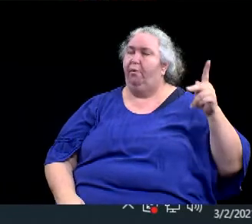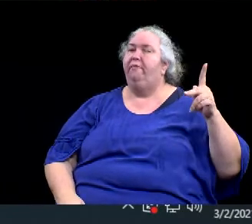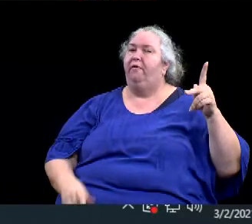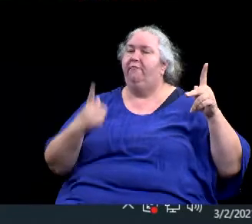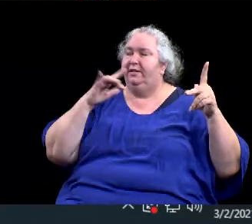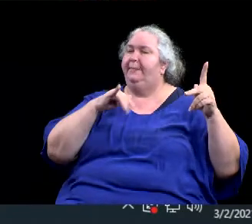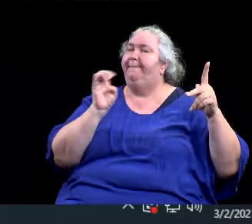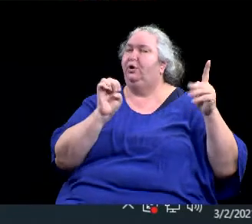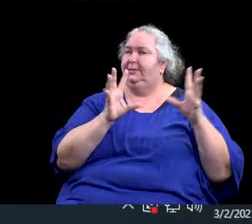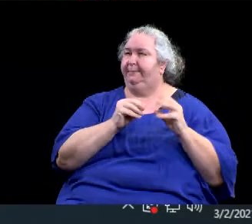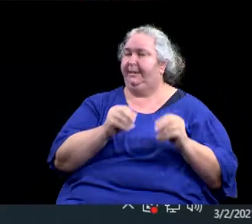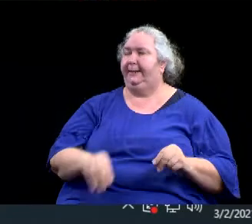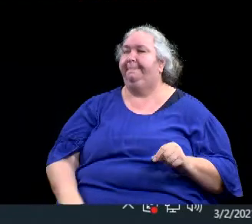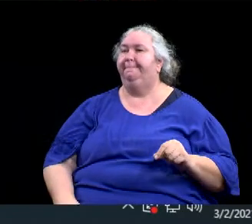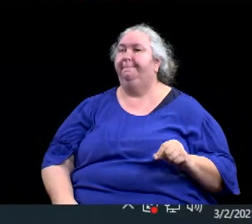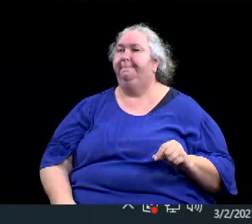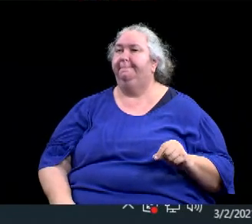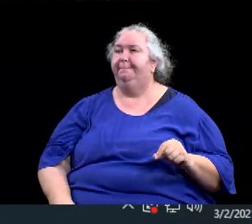Second.